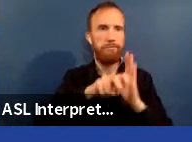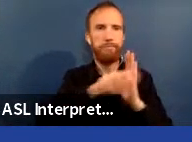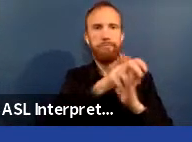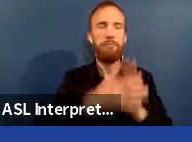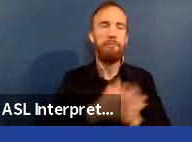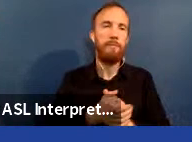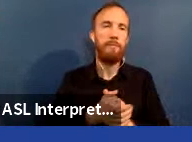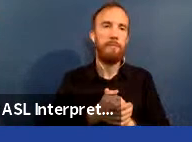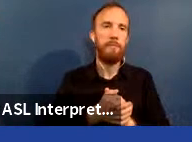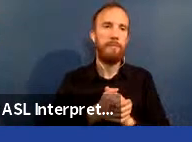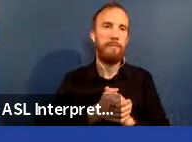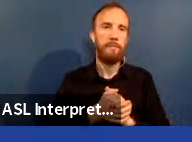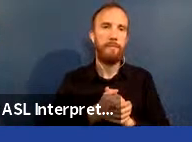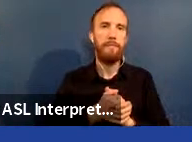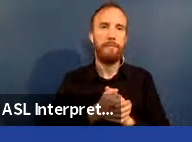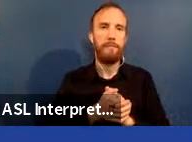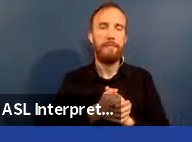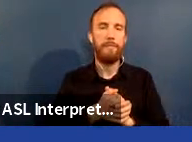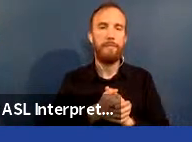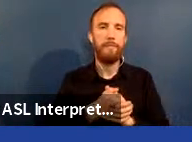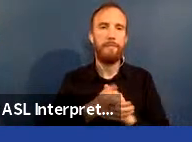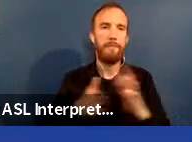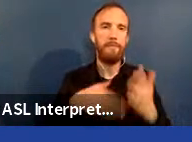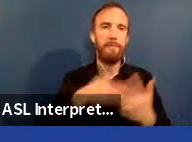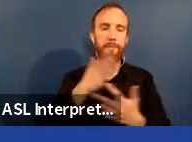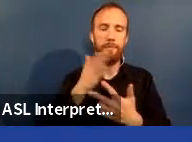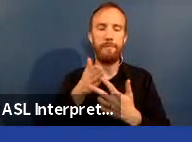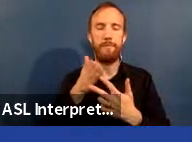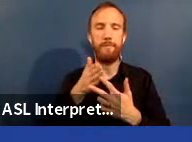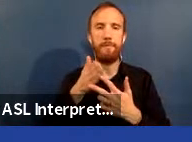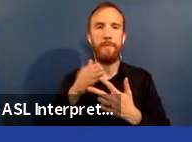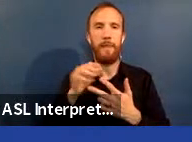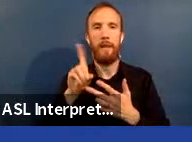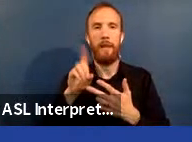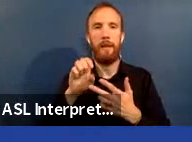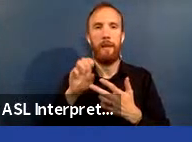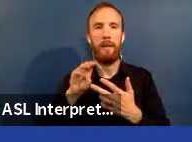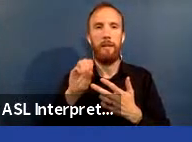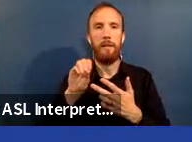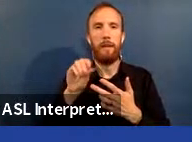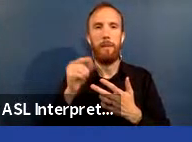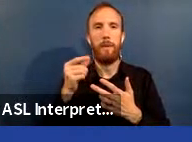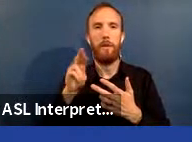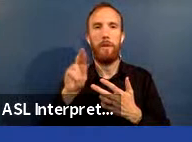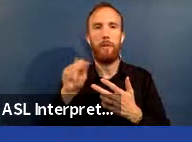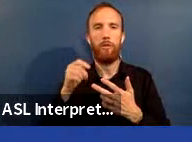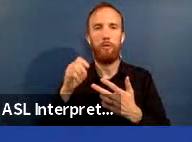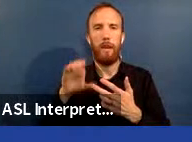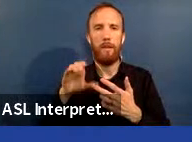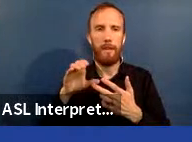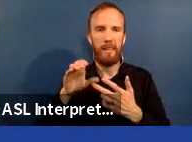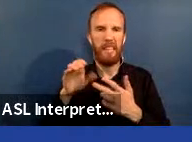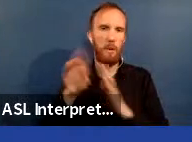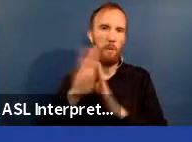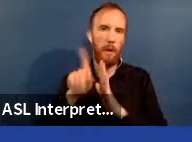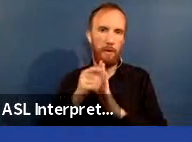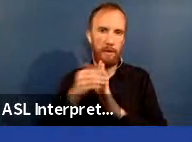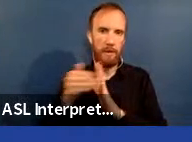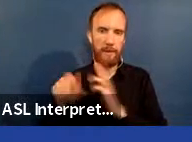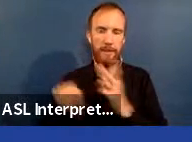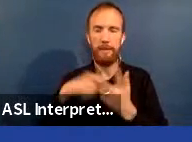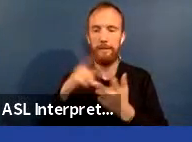Or that they are a part of in their lives. The index also takes into account demographic factors and historical investment